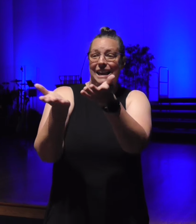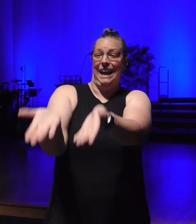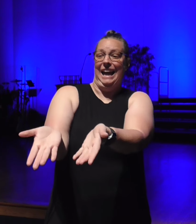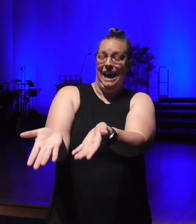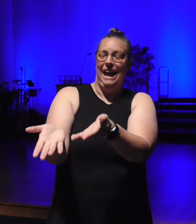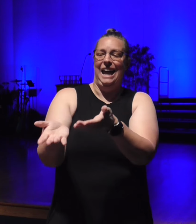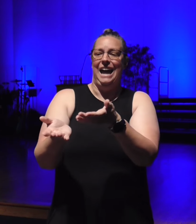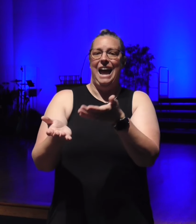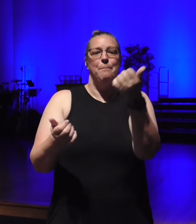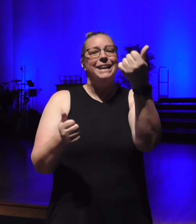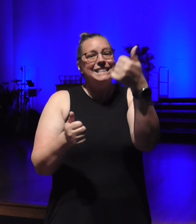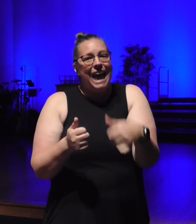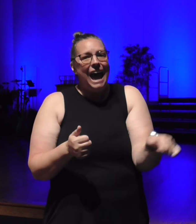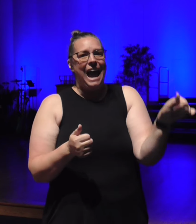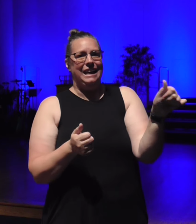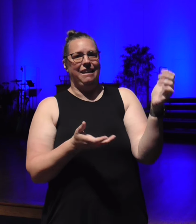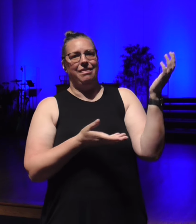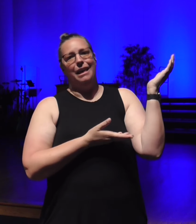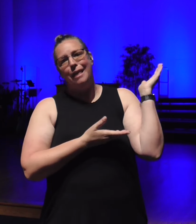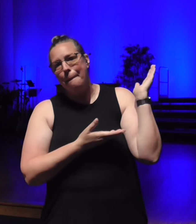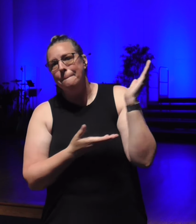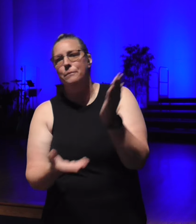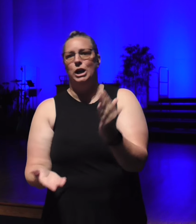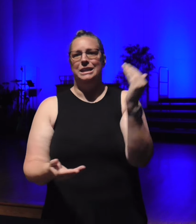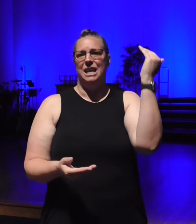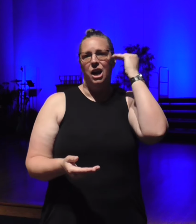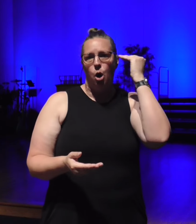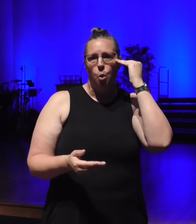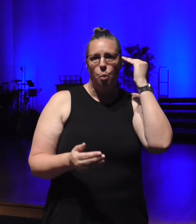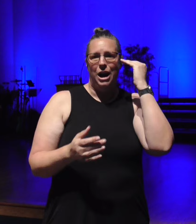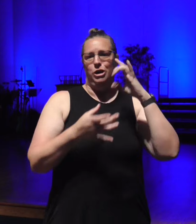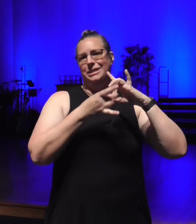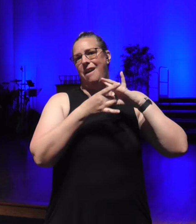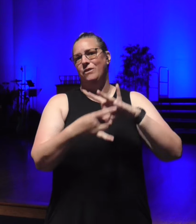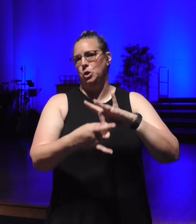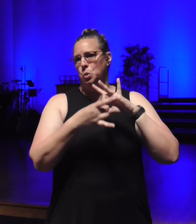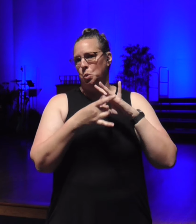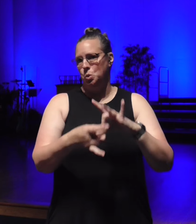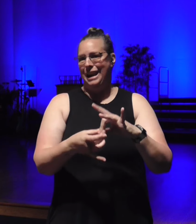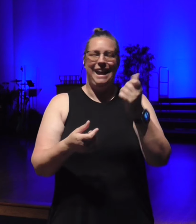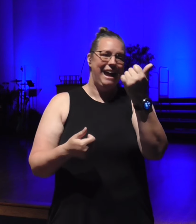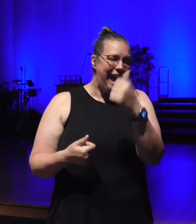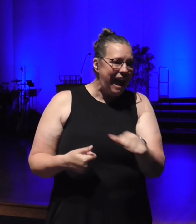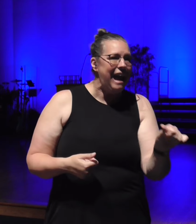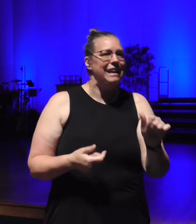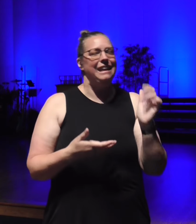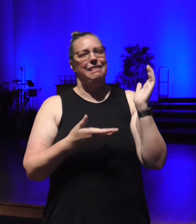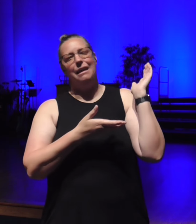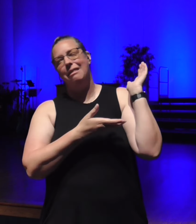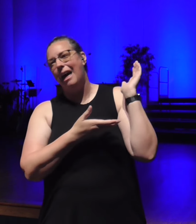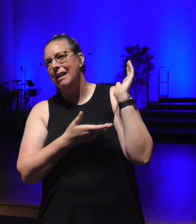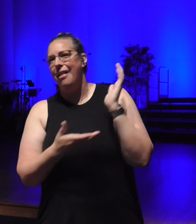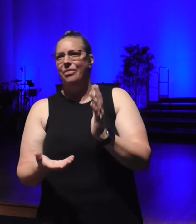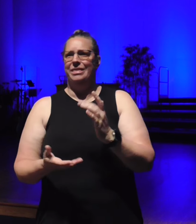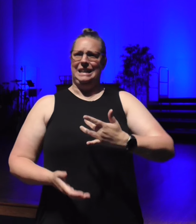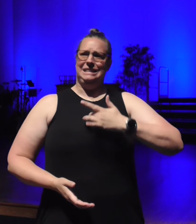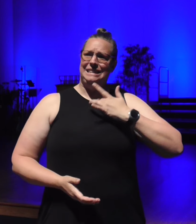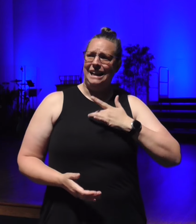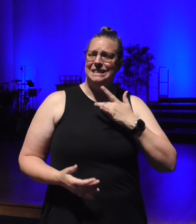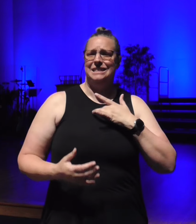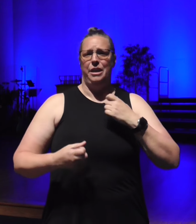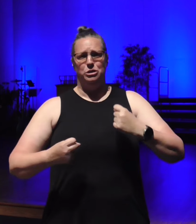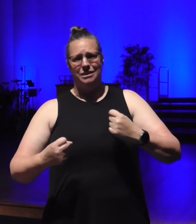that brings a sense of and an awareness of greater unity. Anything that brings you a sense of that there is a power for good